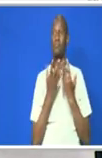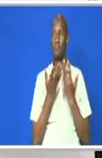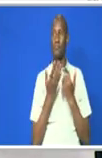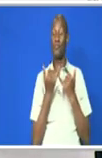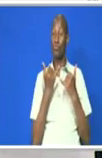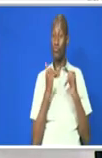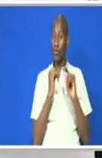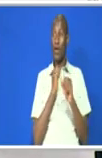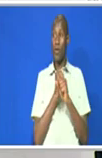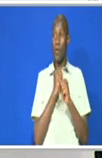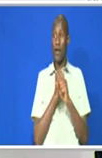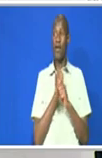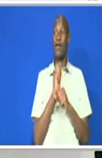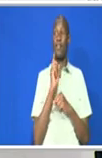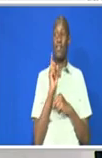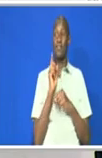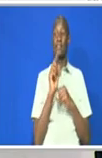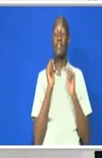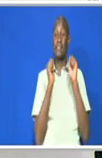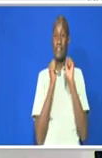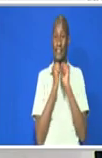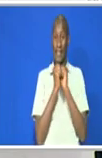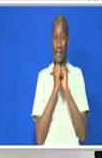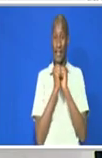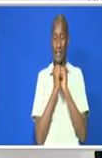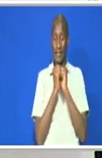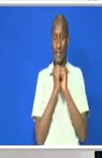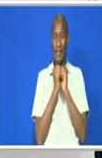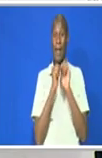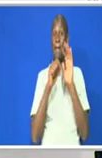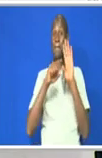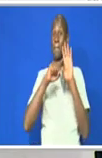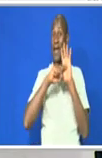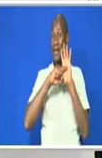Try to work out 10, take away